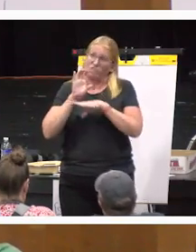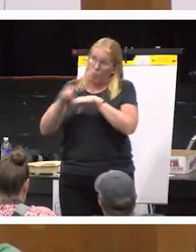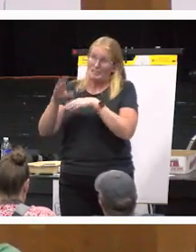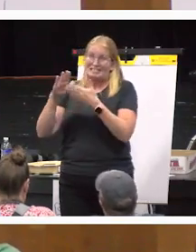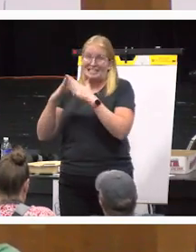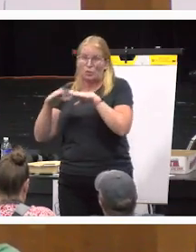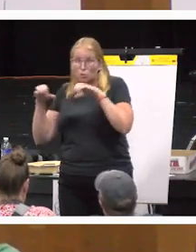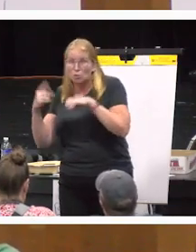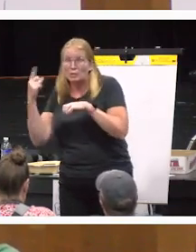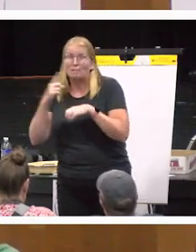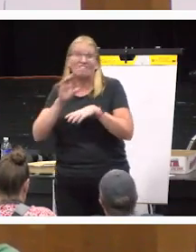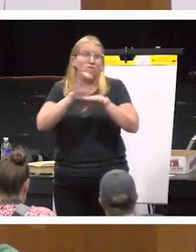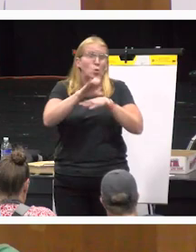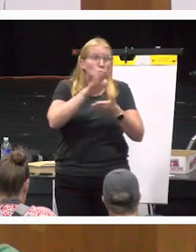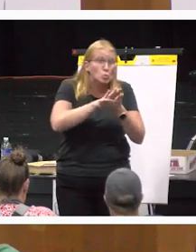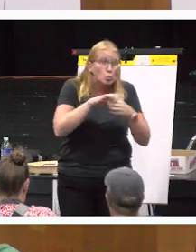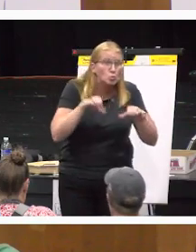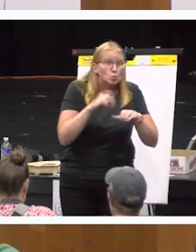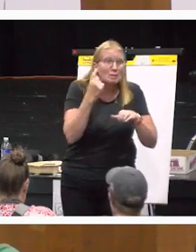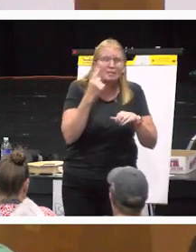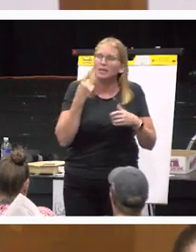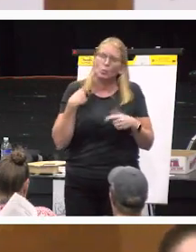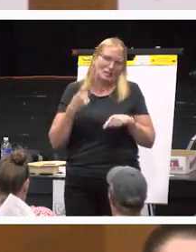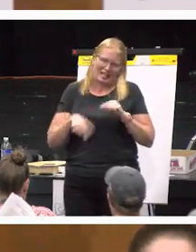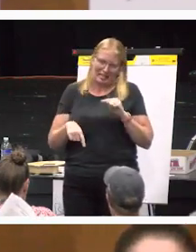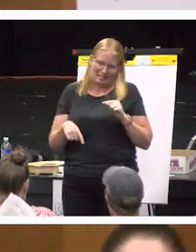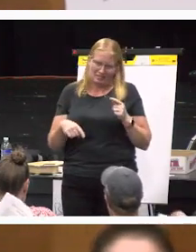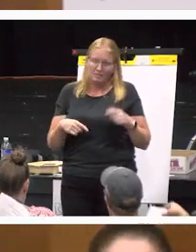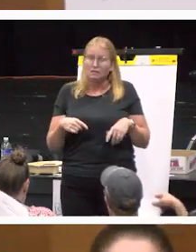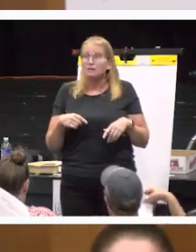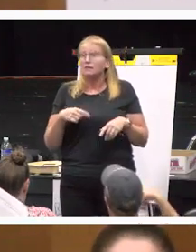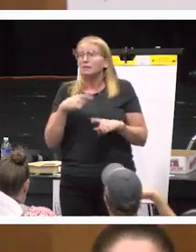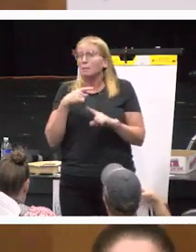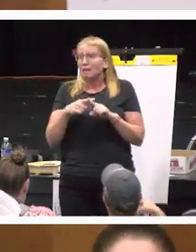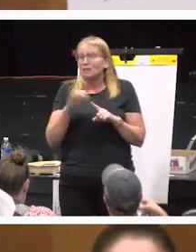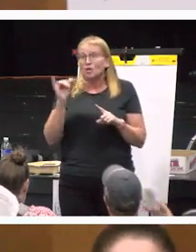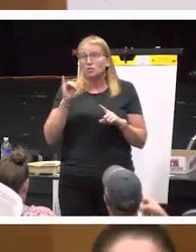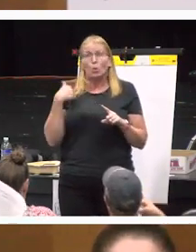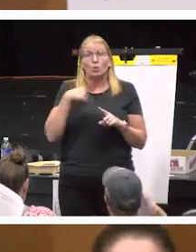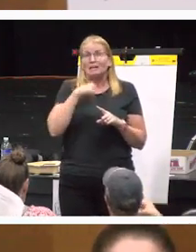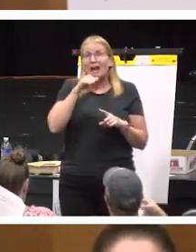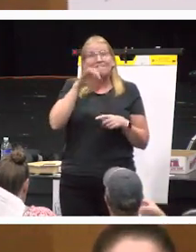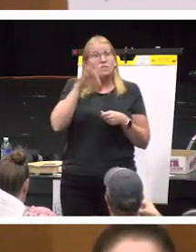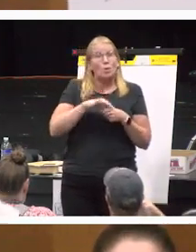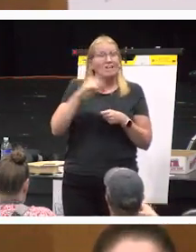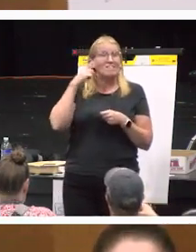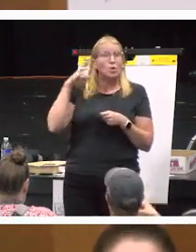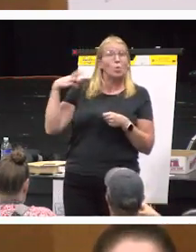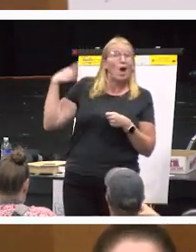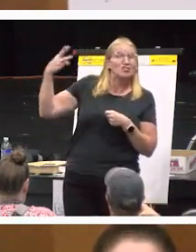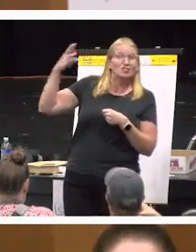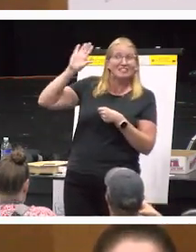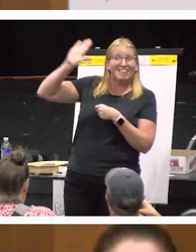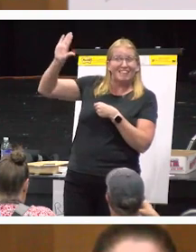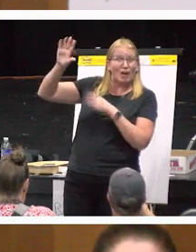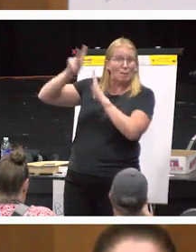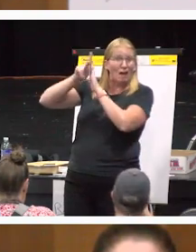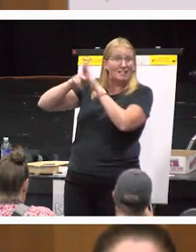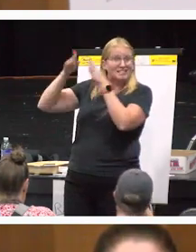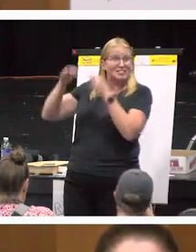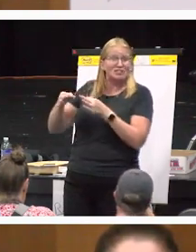making votes of, and we also aren't voting for what we want Washington, D.C. someday to do,